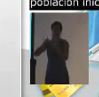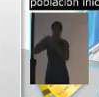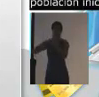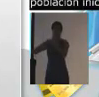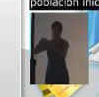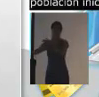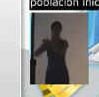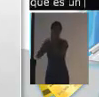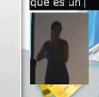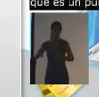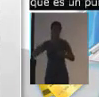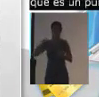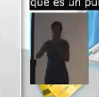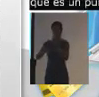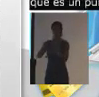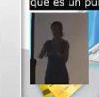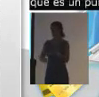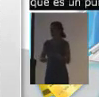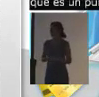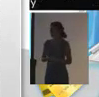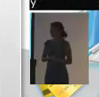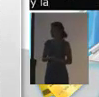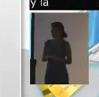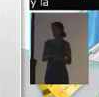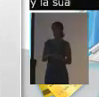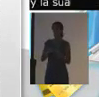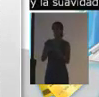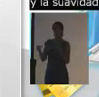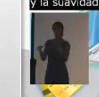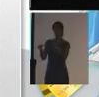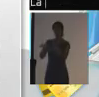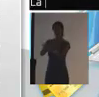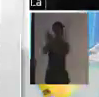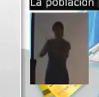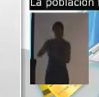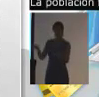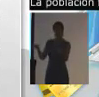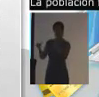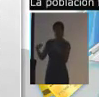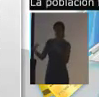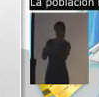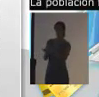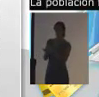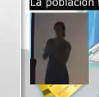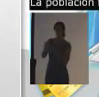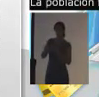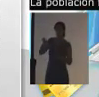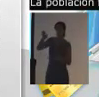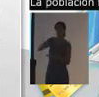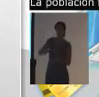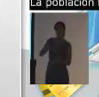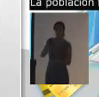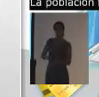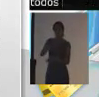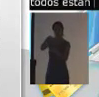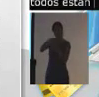first 20, and we managed to get it to 4.8. The final population, as you can see, all of them take a